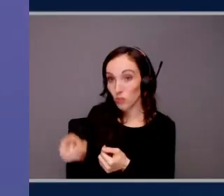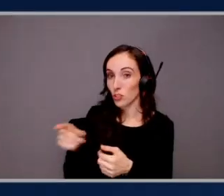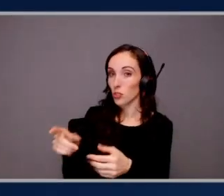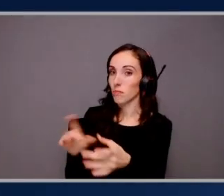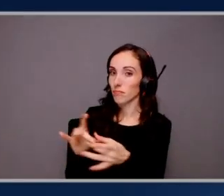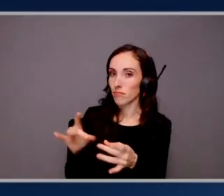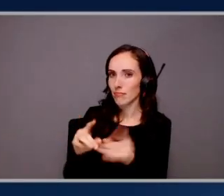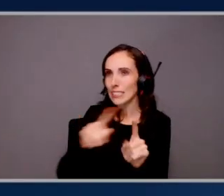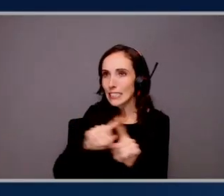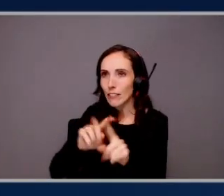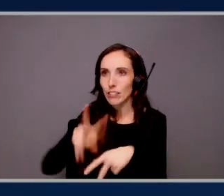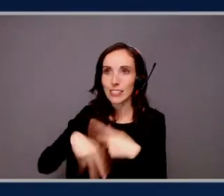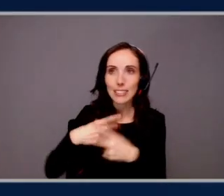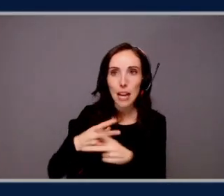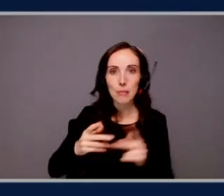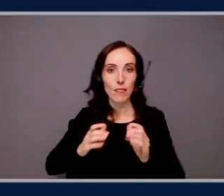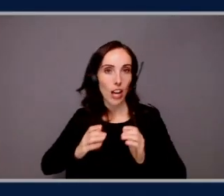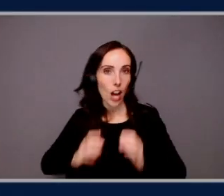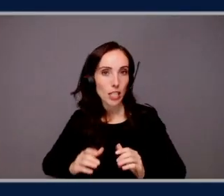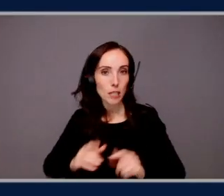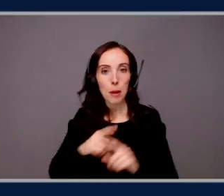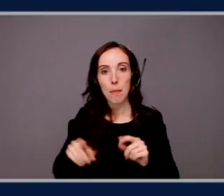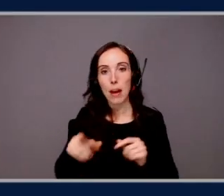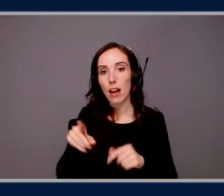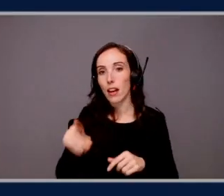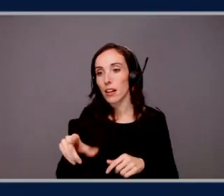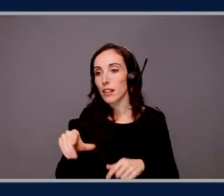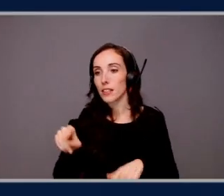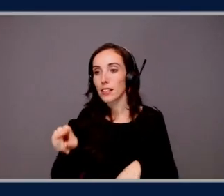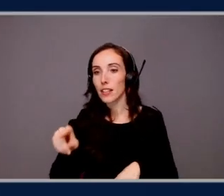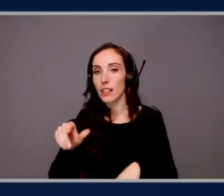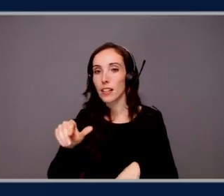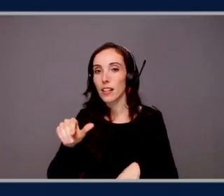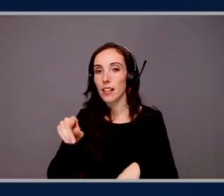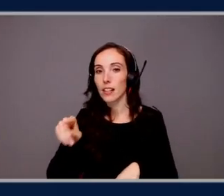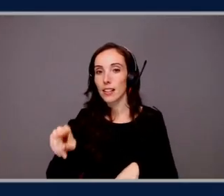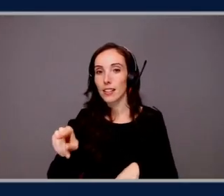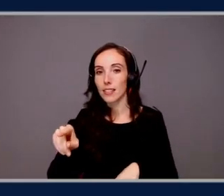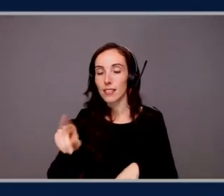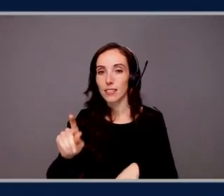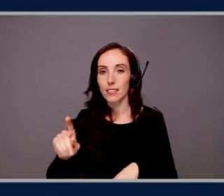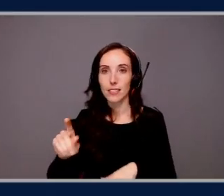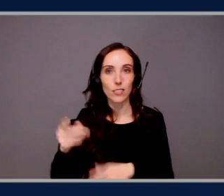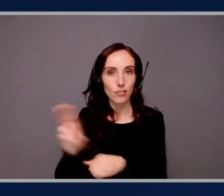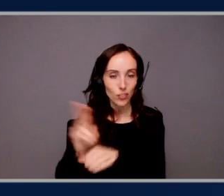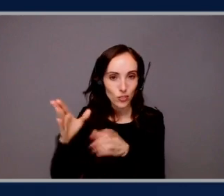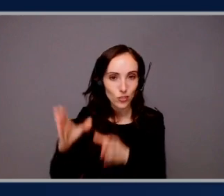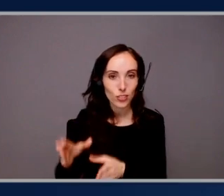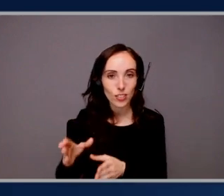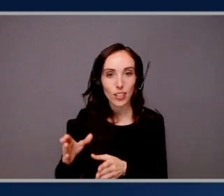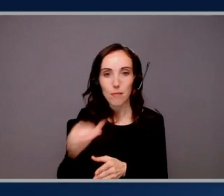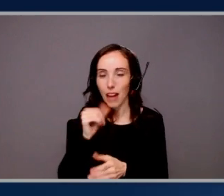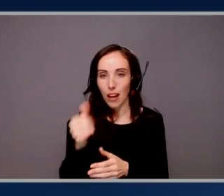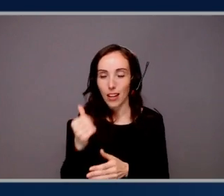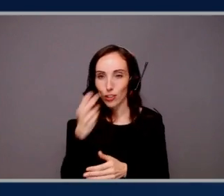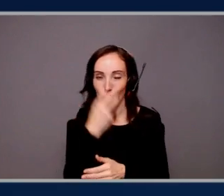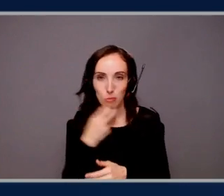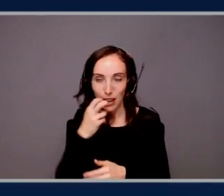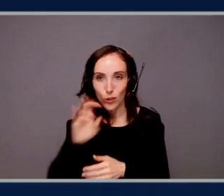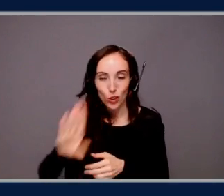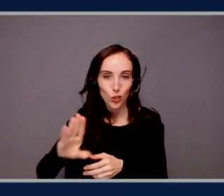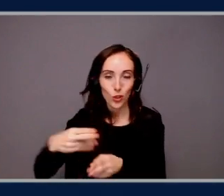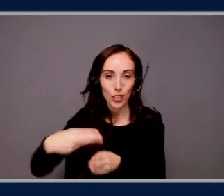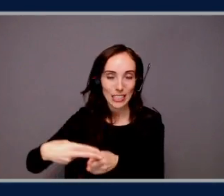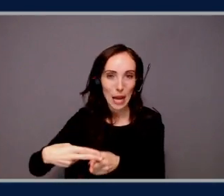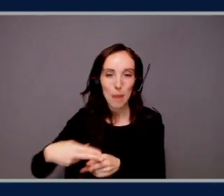different types of customers. But Atari, X-Head Game, I'm not going to try to butcher your name, but they